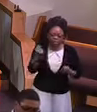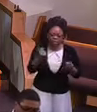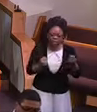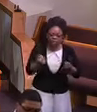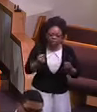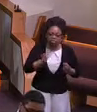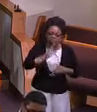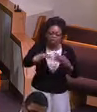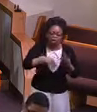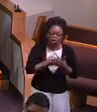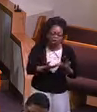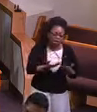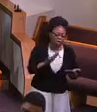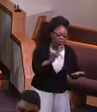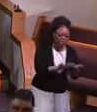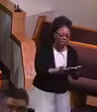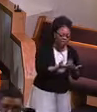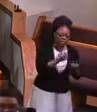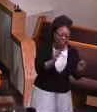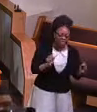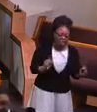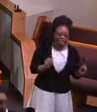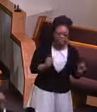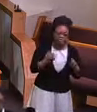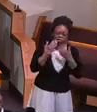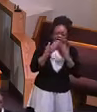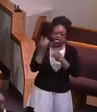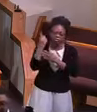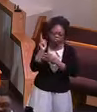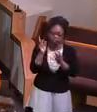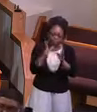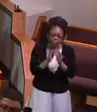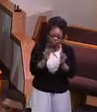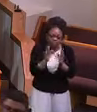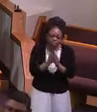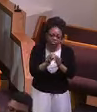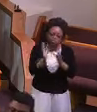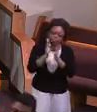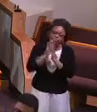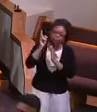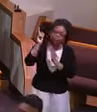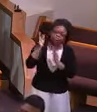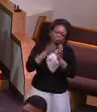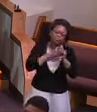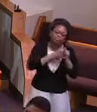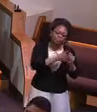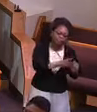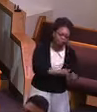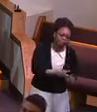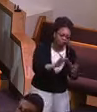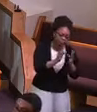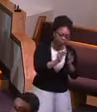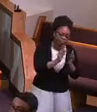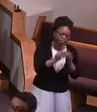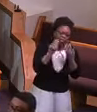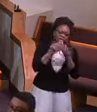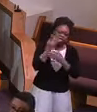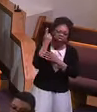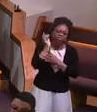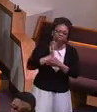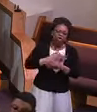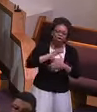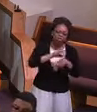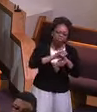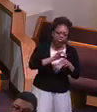arrive safe and sound. Lord, we thank you for the meetings that will take place, Lord. We ask for your guidance in those meetings, Lord. We thank you for our church family, Lord.